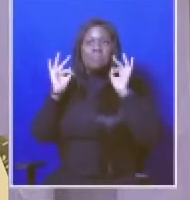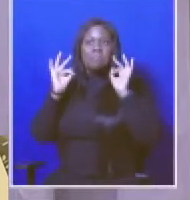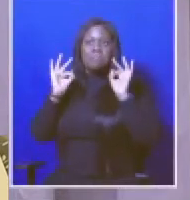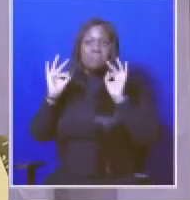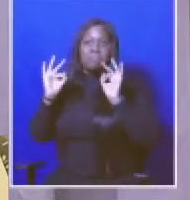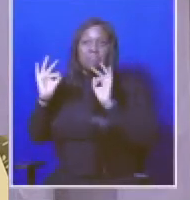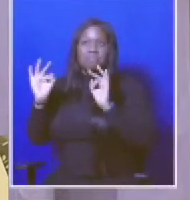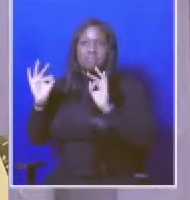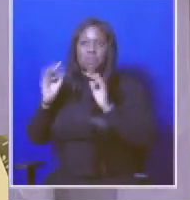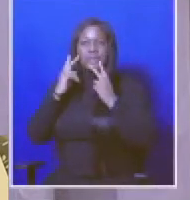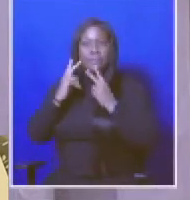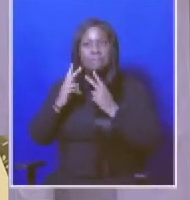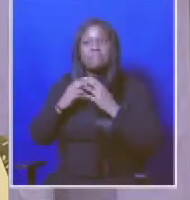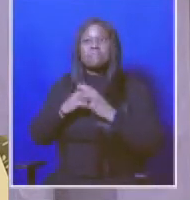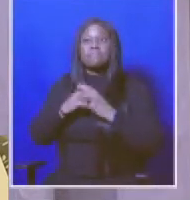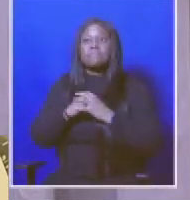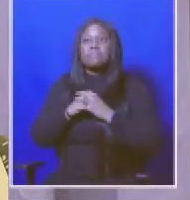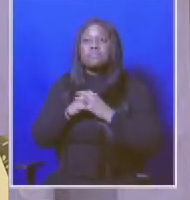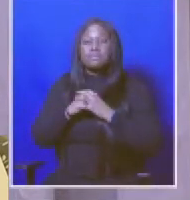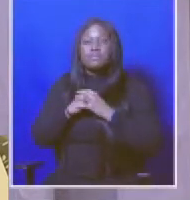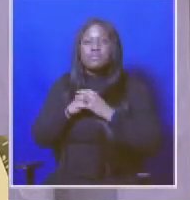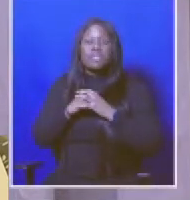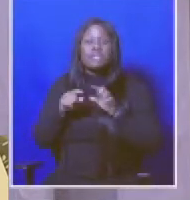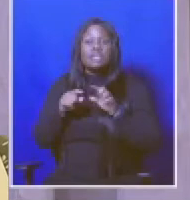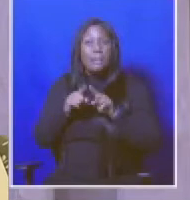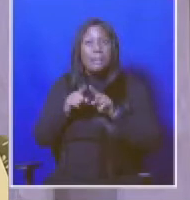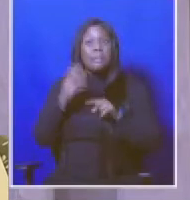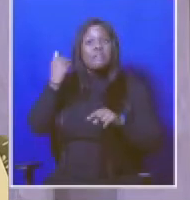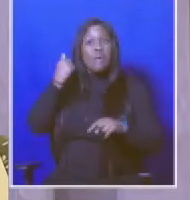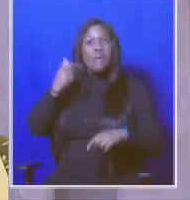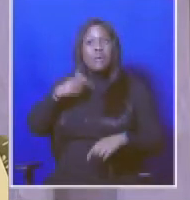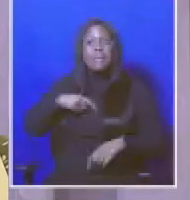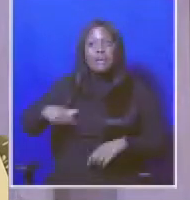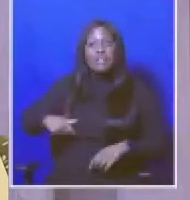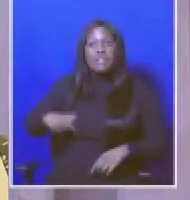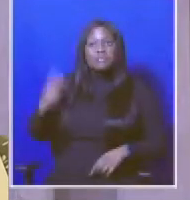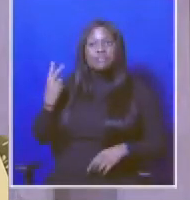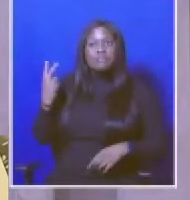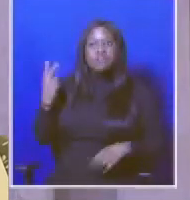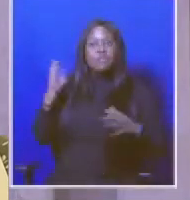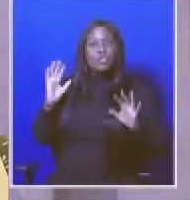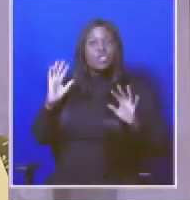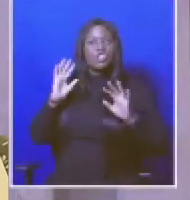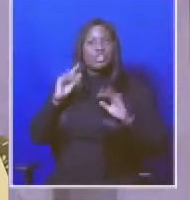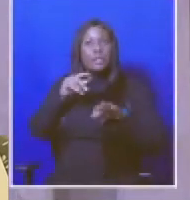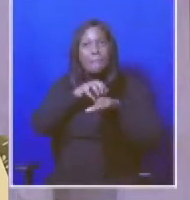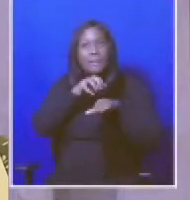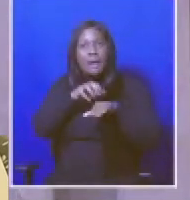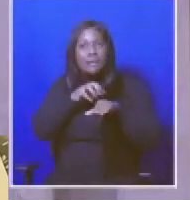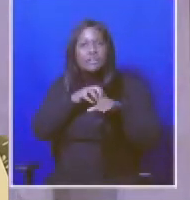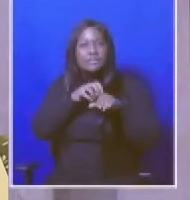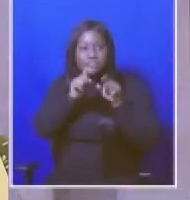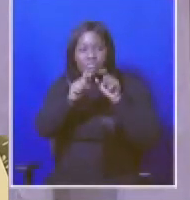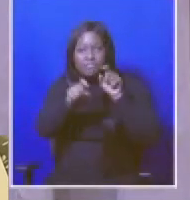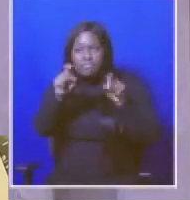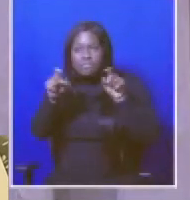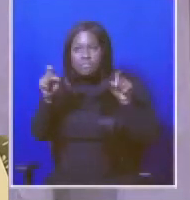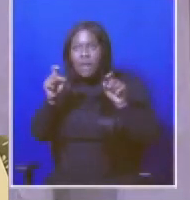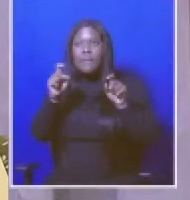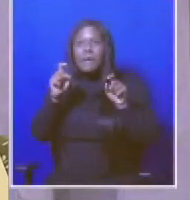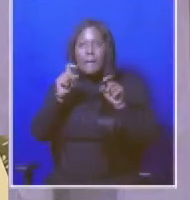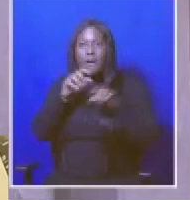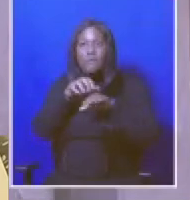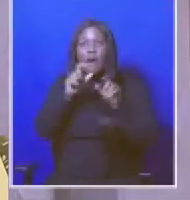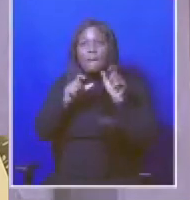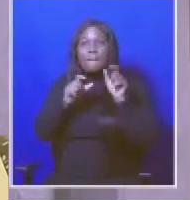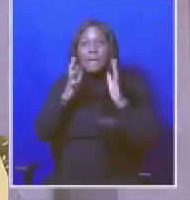And in fact, we have, with the president in the past, met with a lot of commercial farmers. It was quite